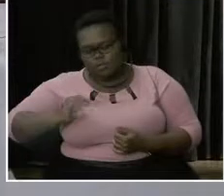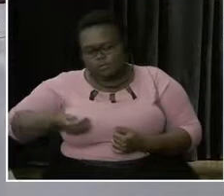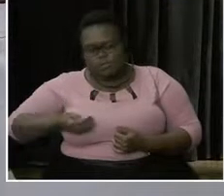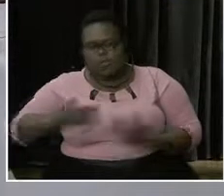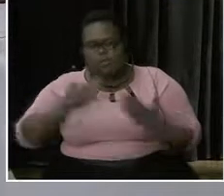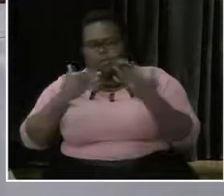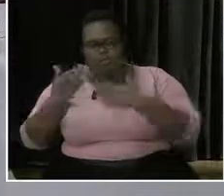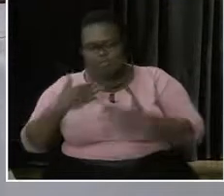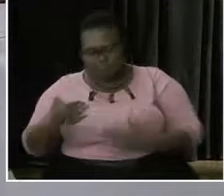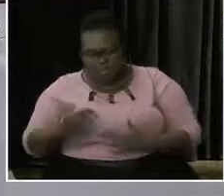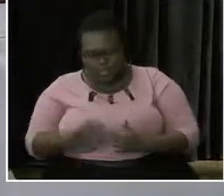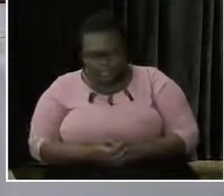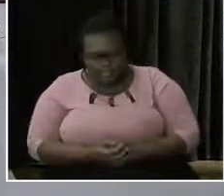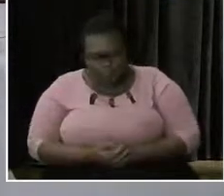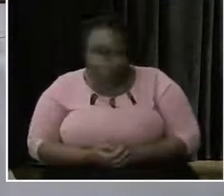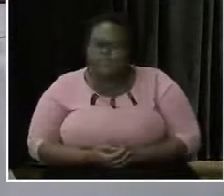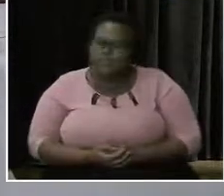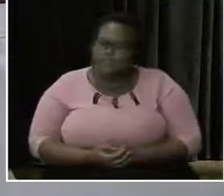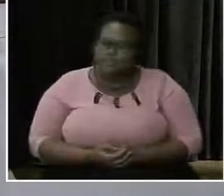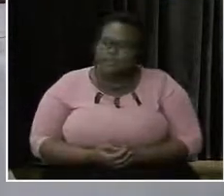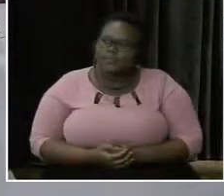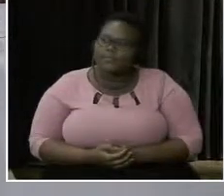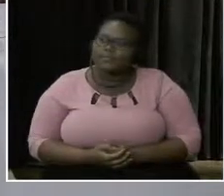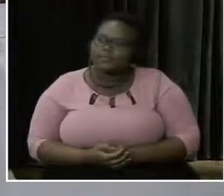Malibonga. Malibongwe.